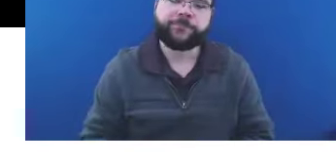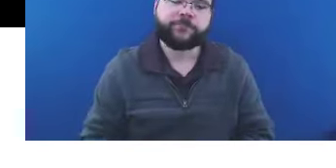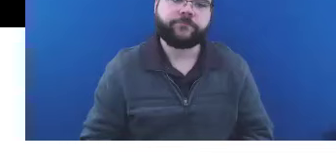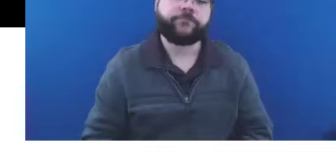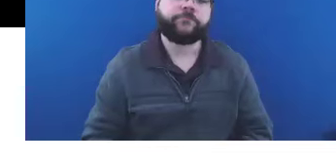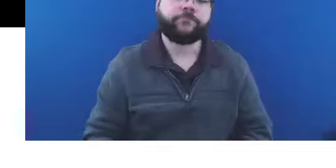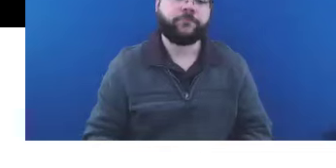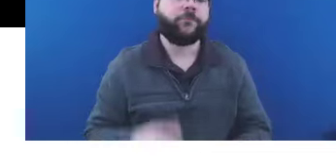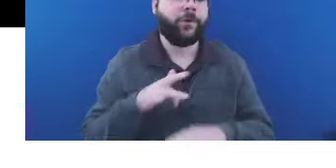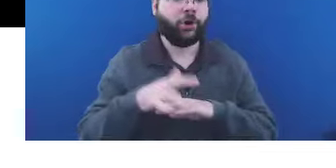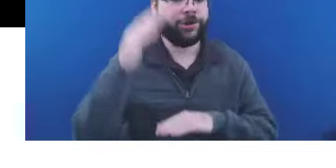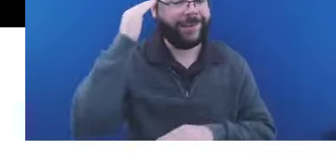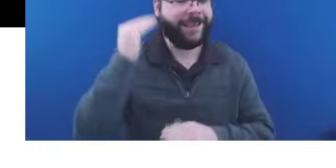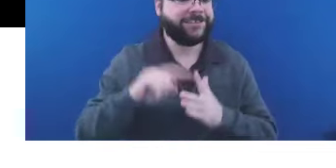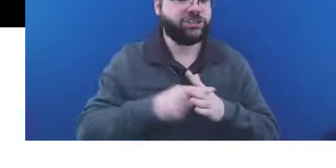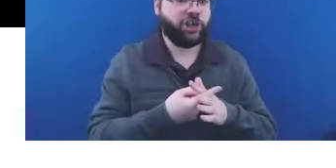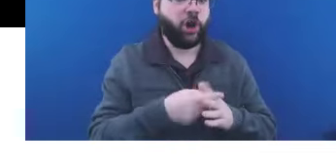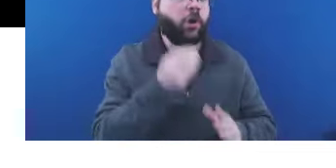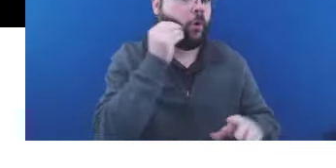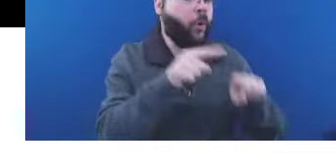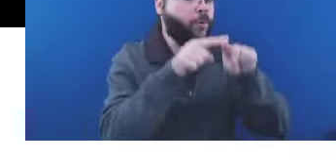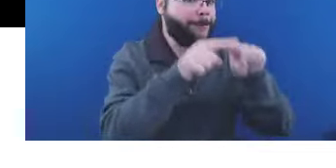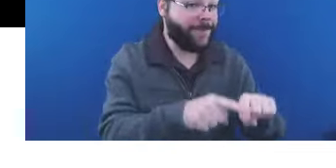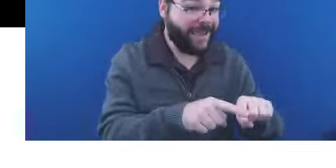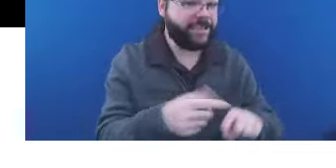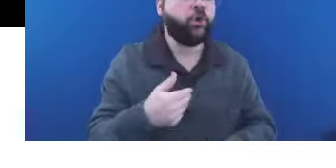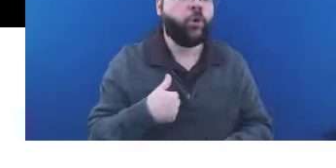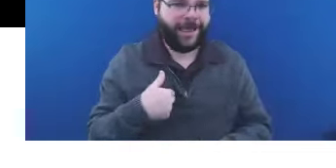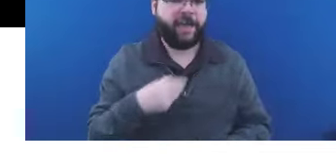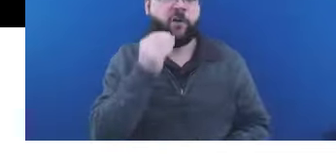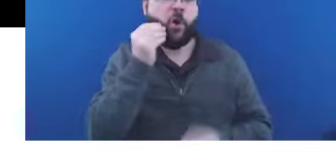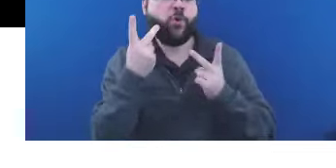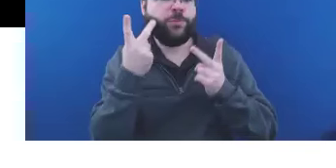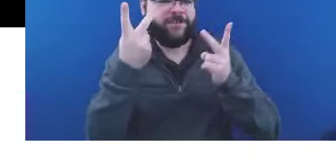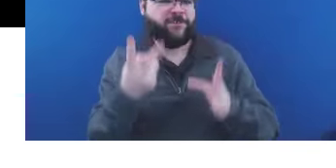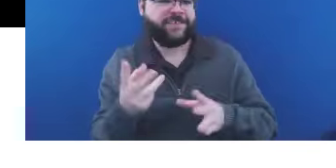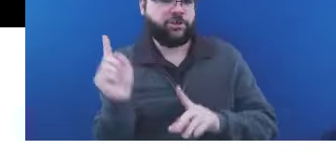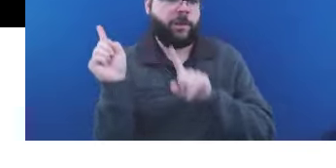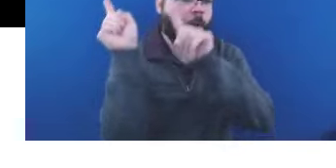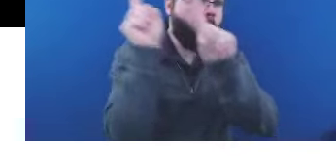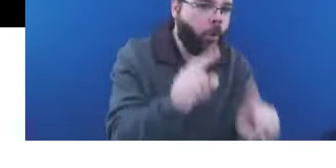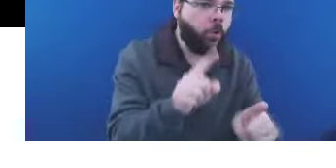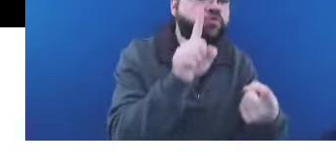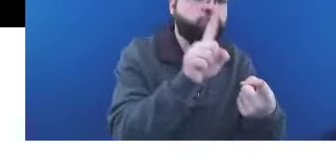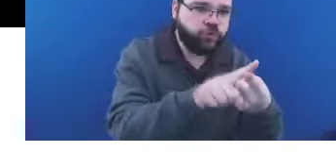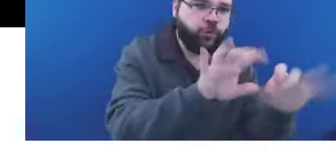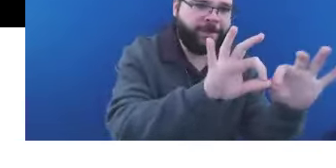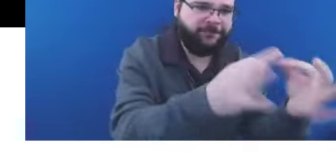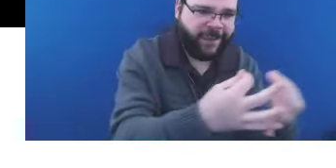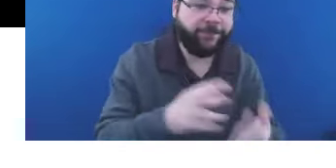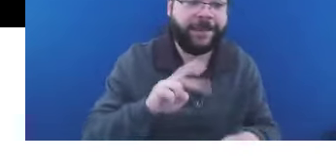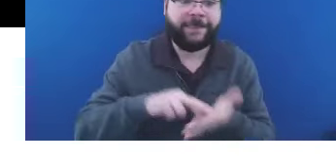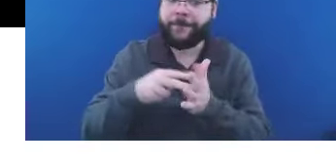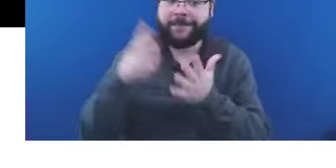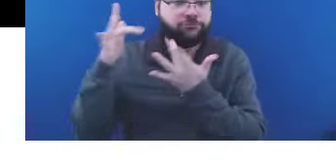In Early Head Start home-based, you will have a home visitor that will meet the family where they are at. This means they